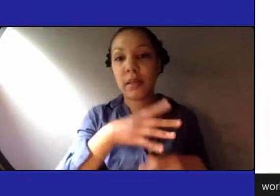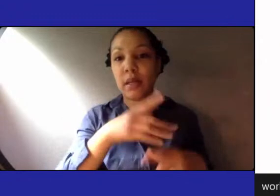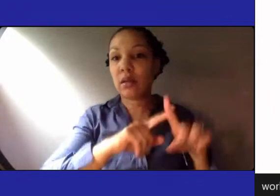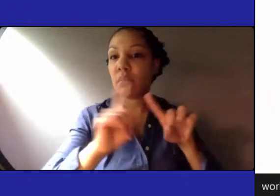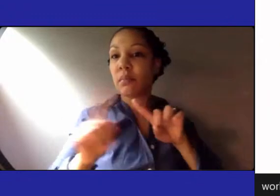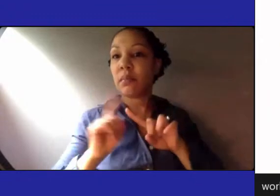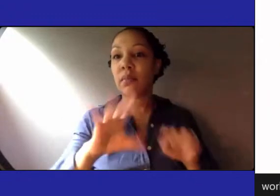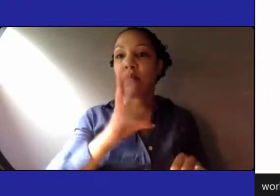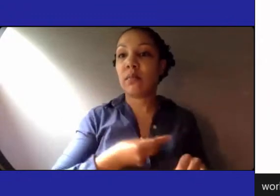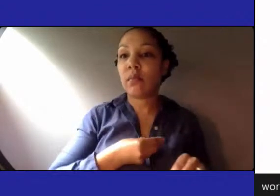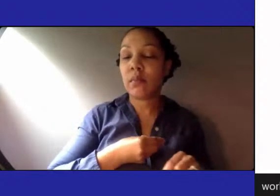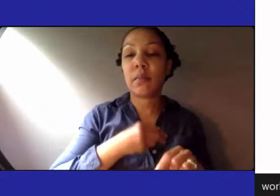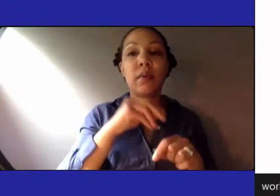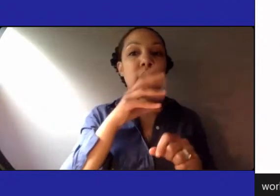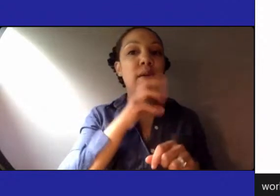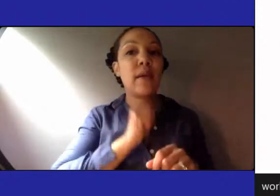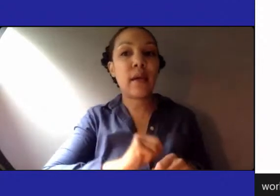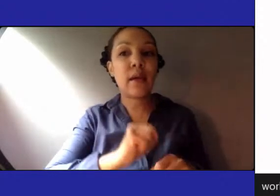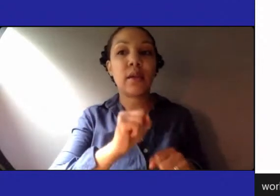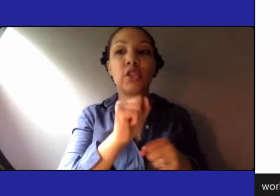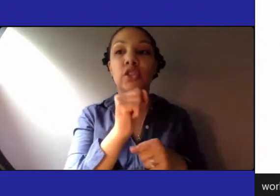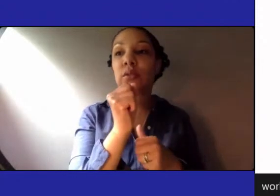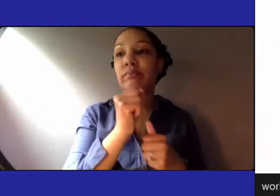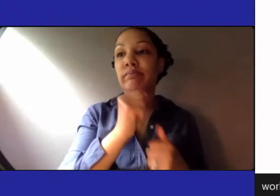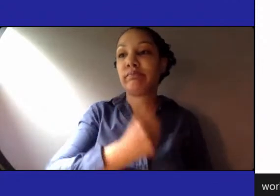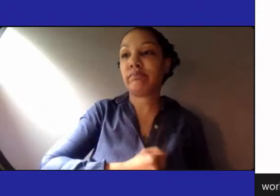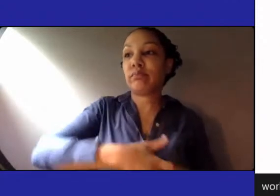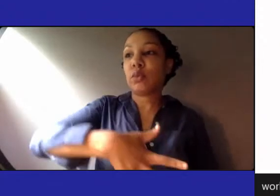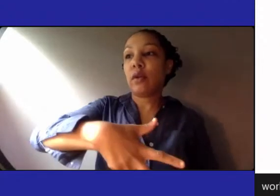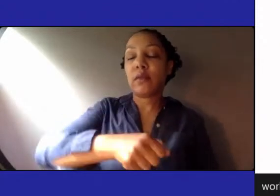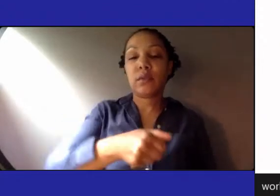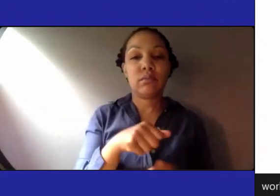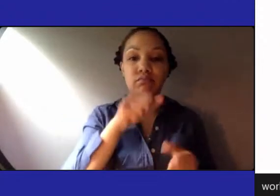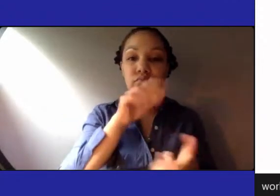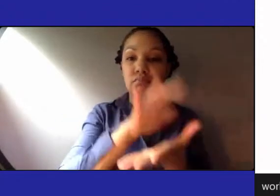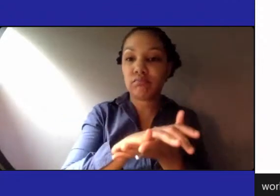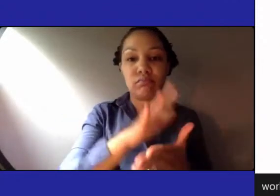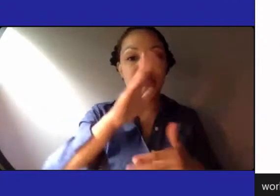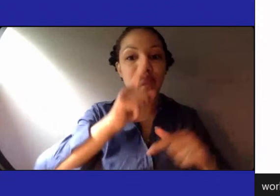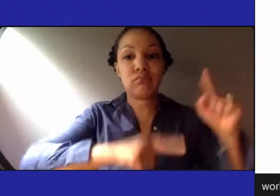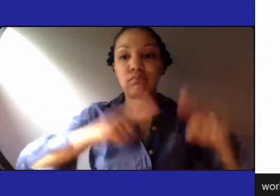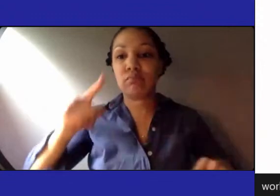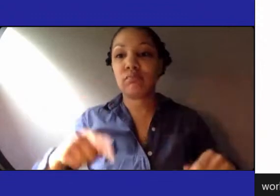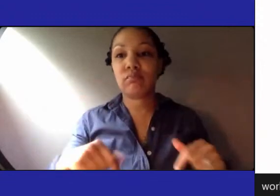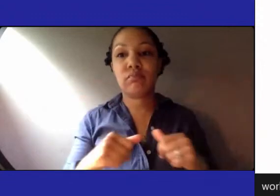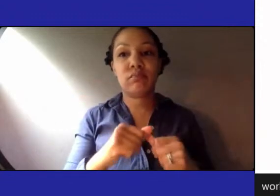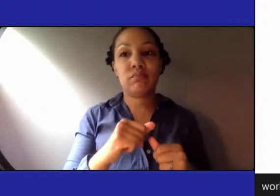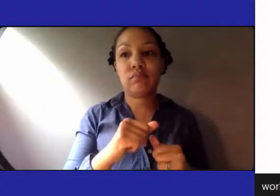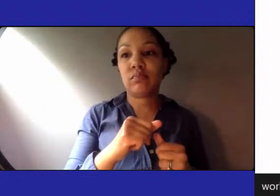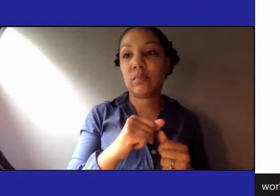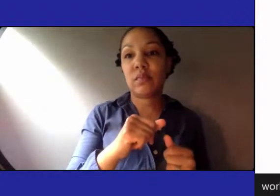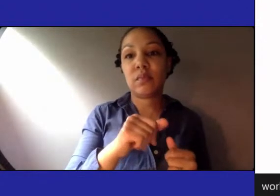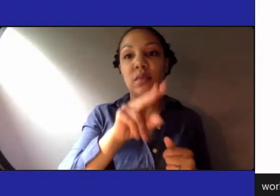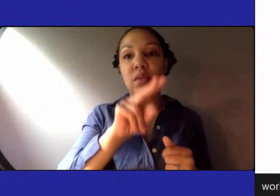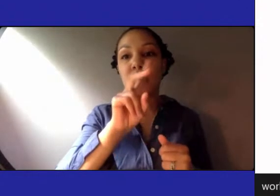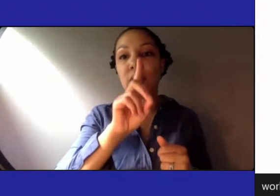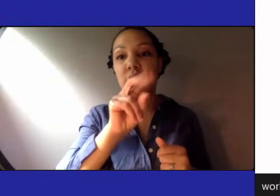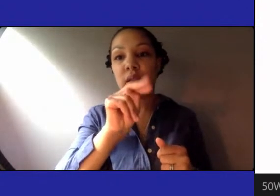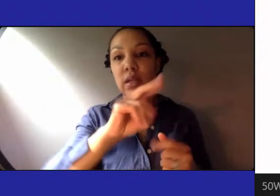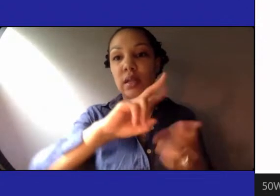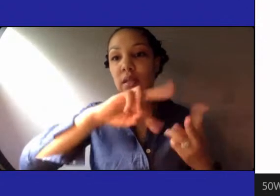age, pregnancy, criminal record, marital status, genetic information, sexual